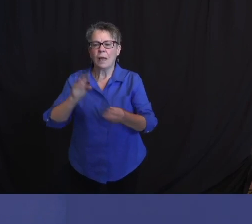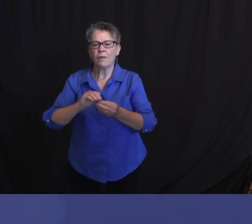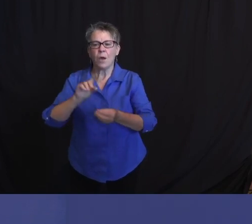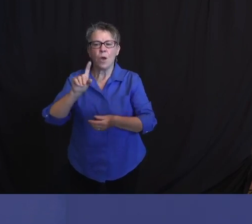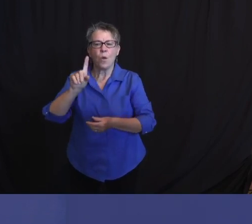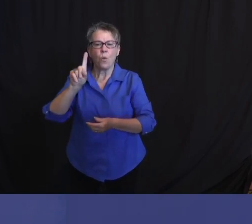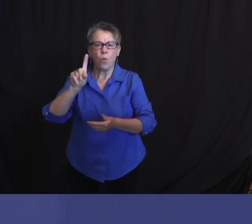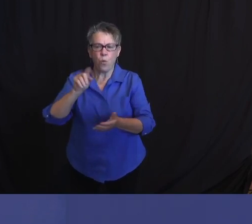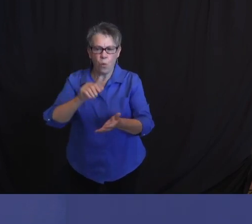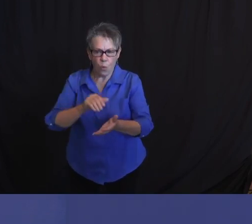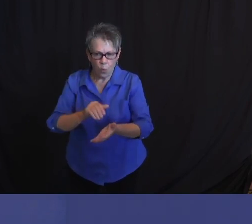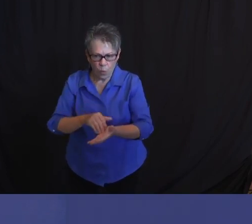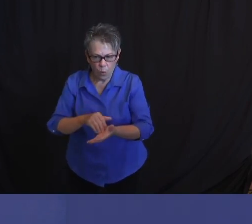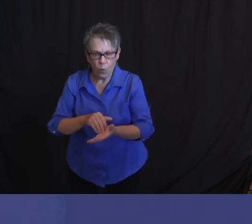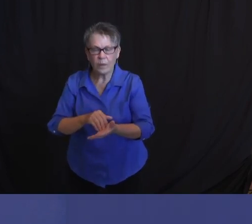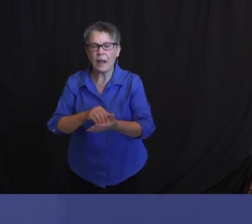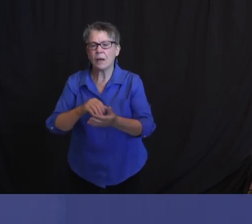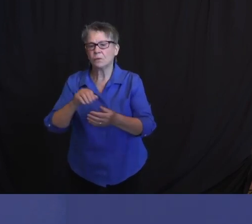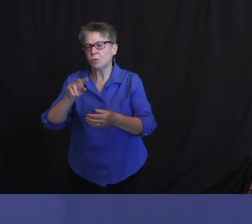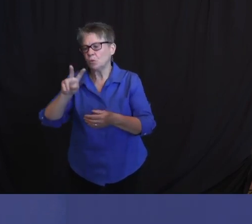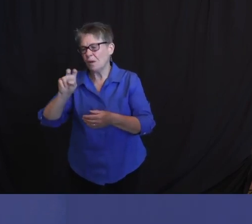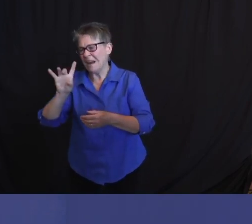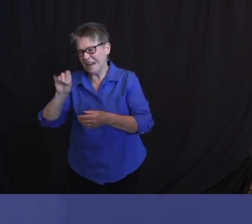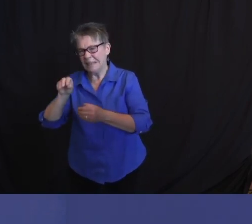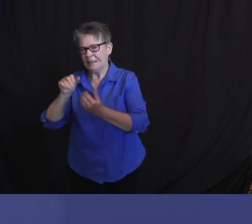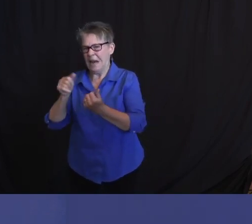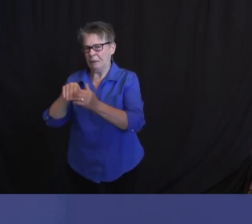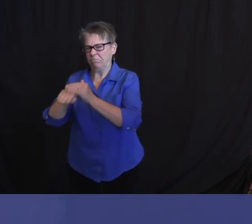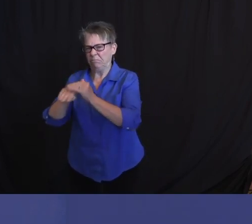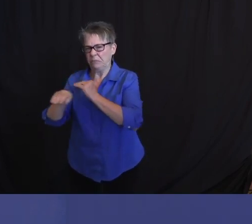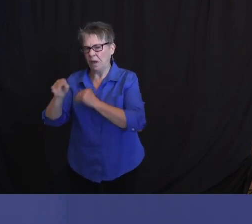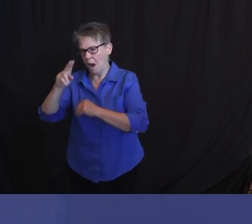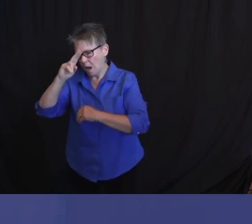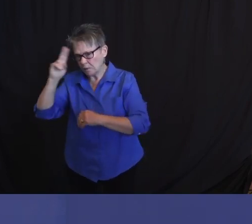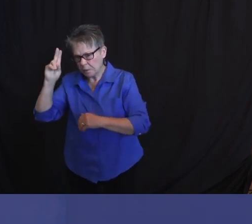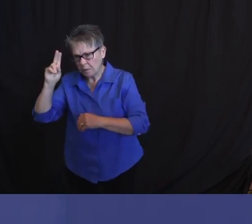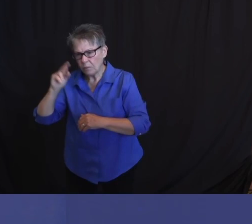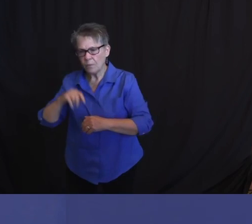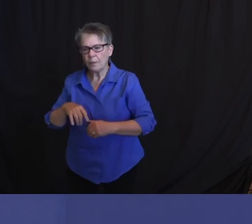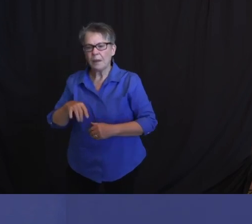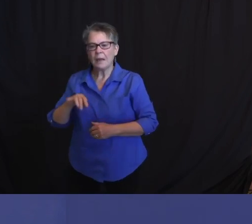care. 82% of those in critical care are on ventilators.